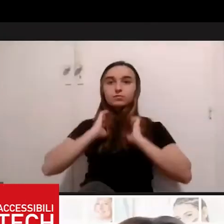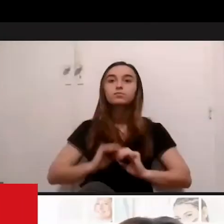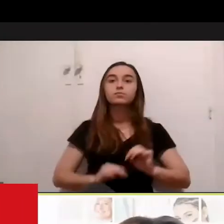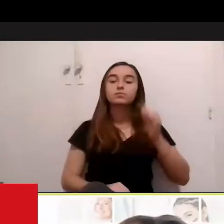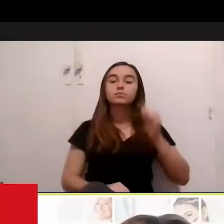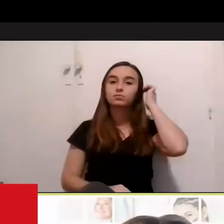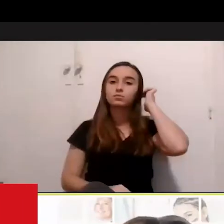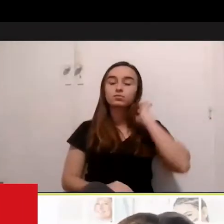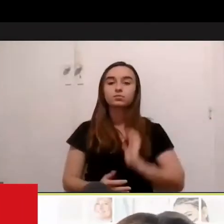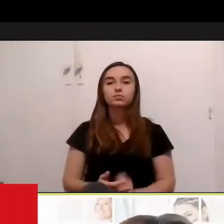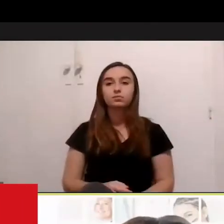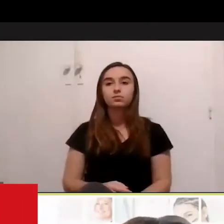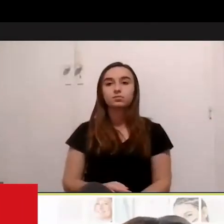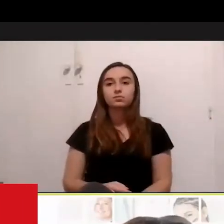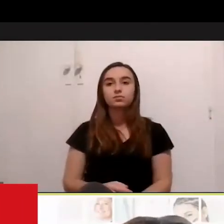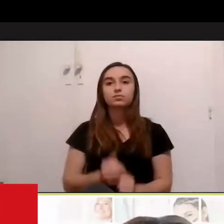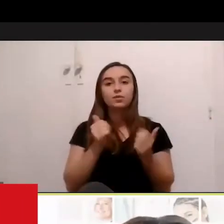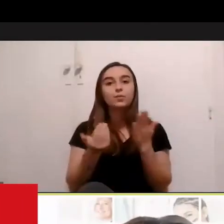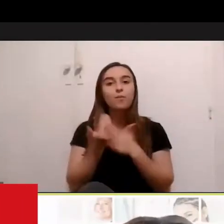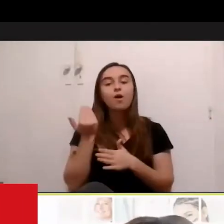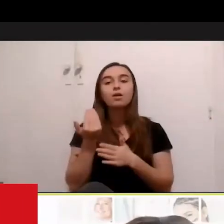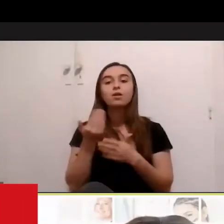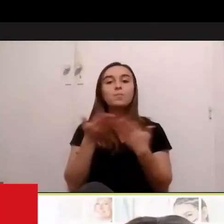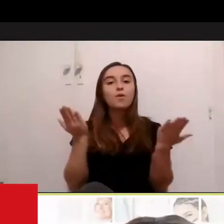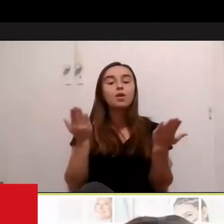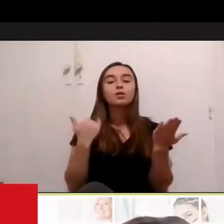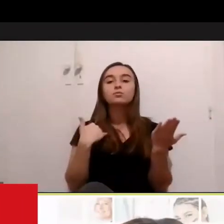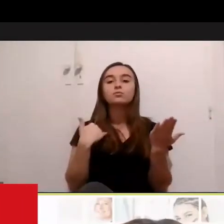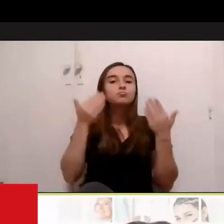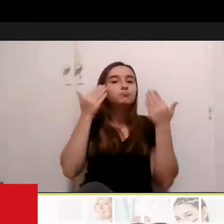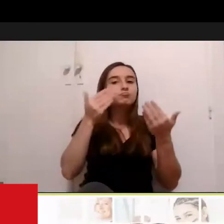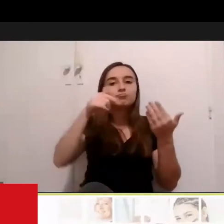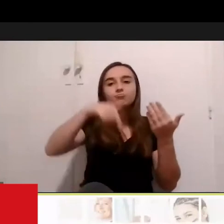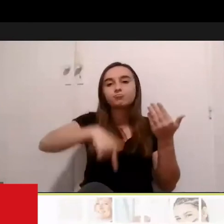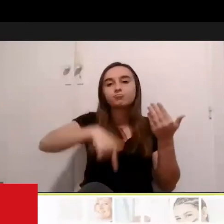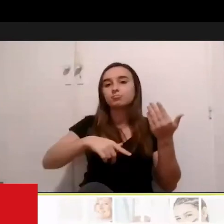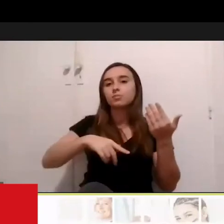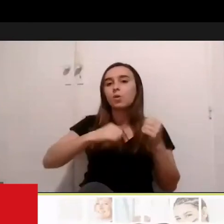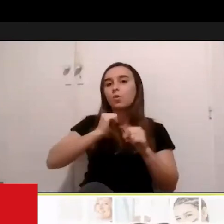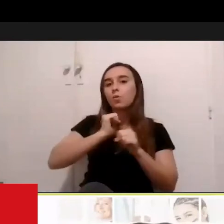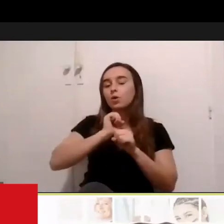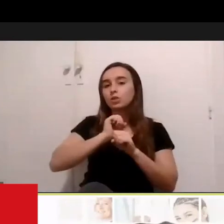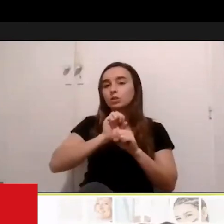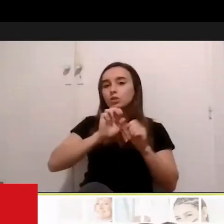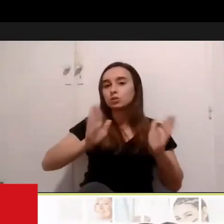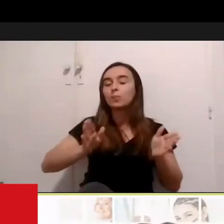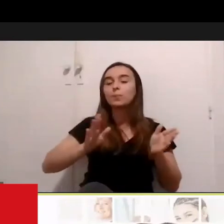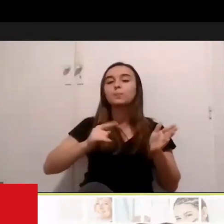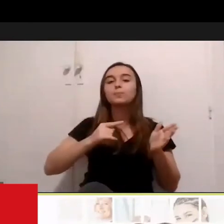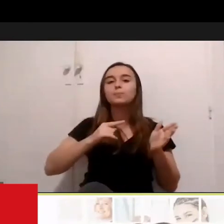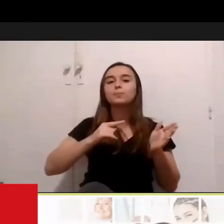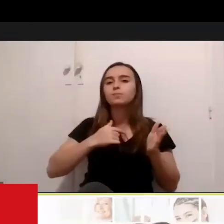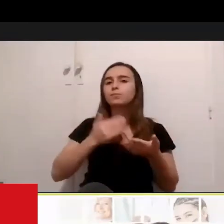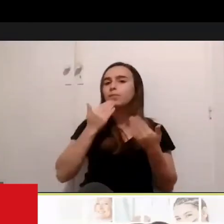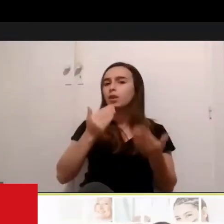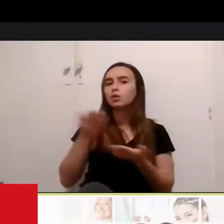Hi, good morning, and congrats for this workshop, and thank you for this invitation. To